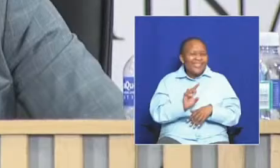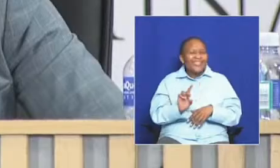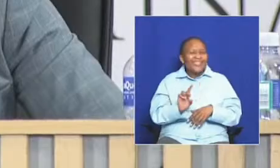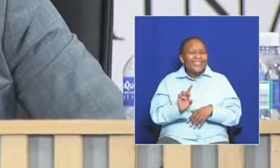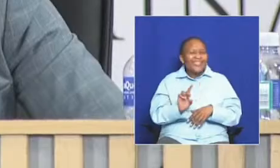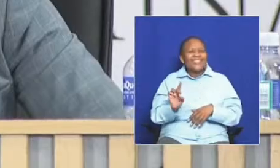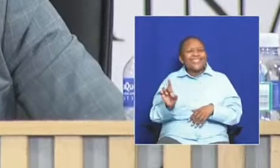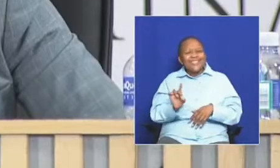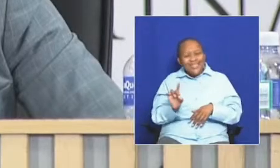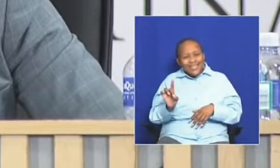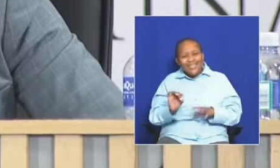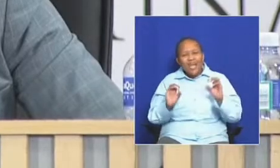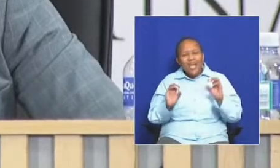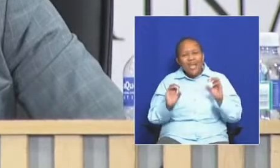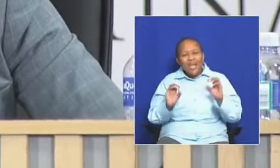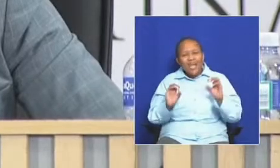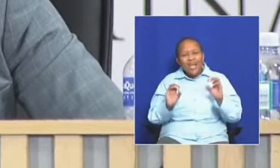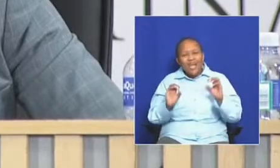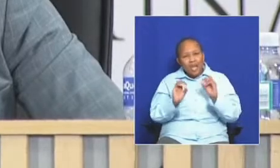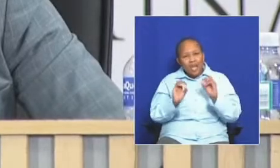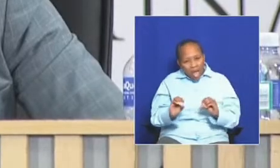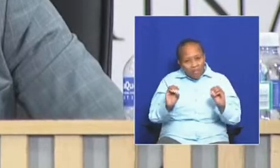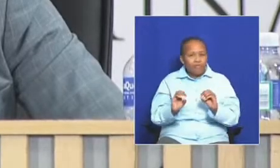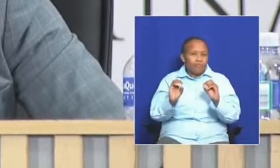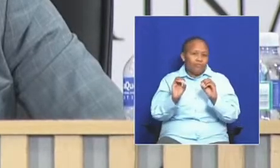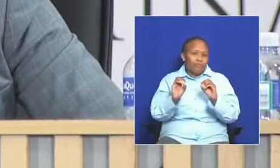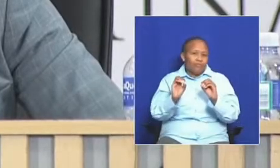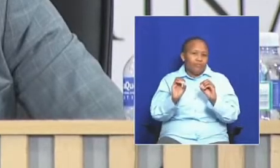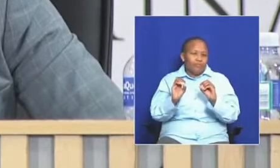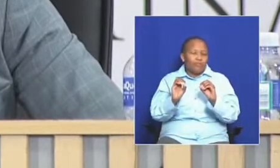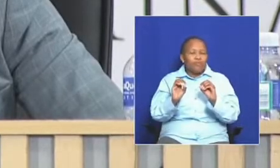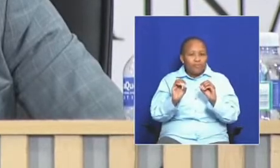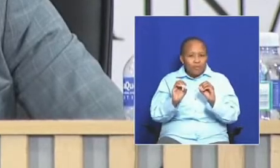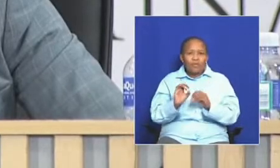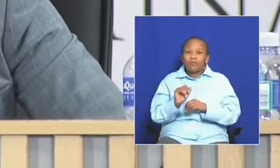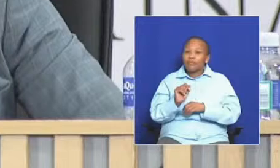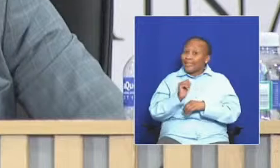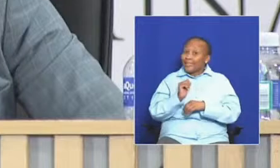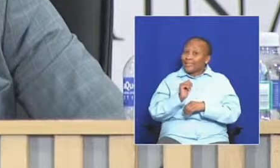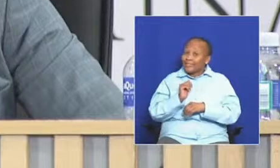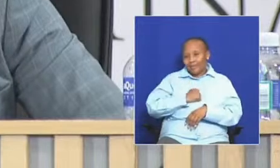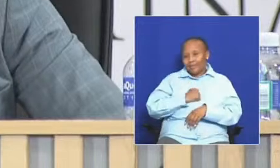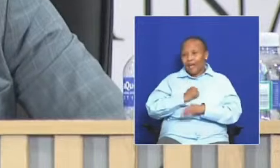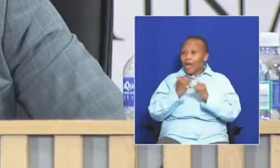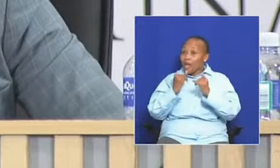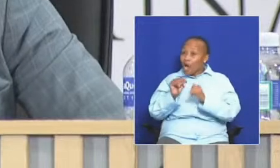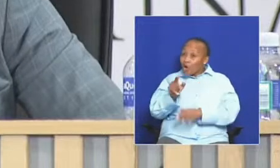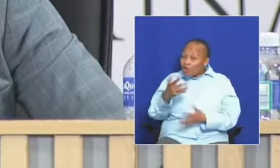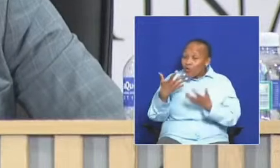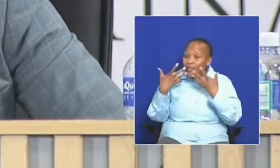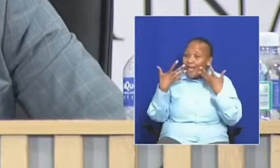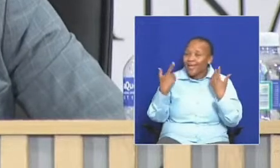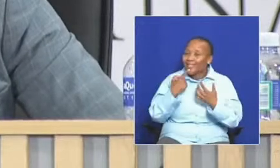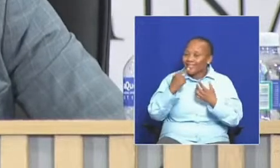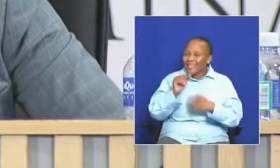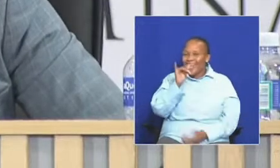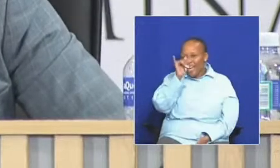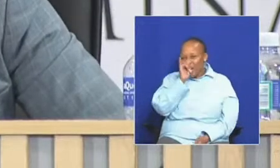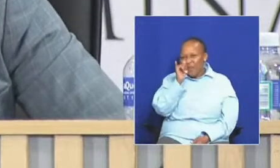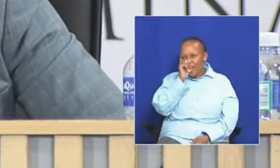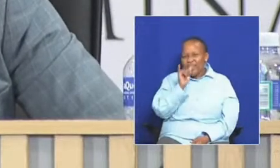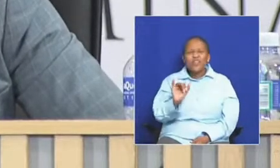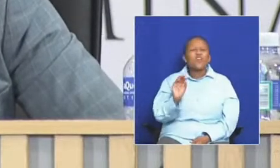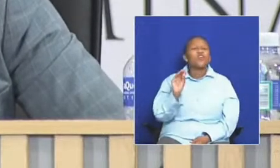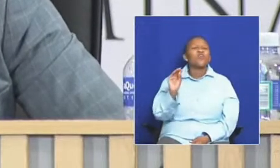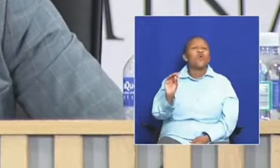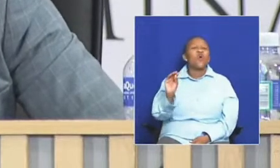or to tell us that. So you just say there is criminality. What criminality? Chairperson,